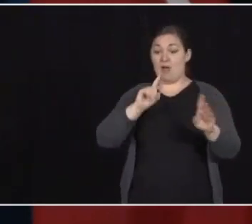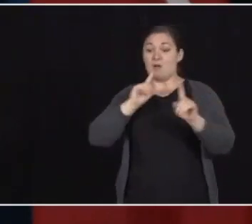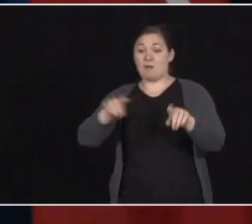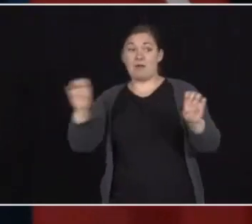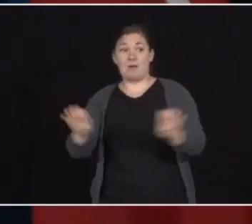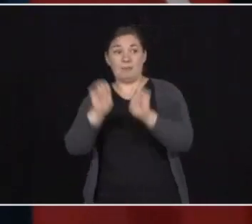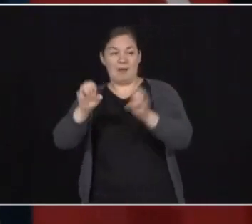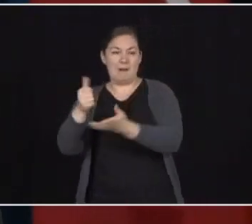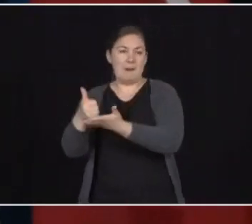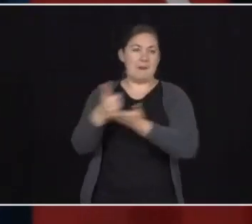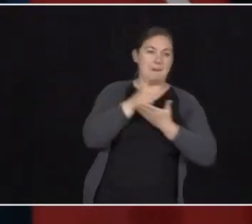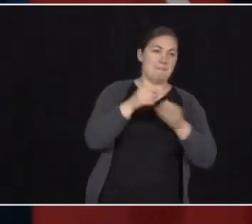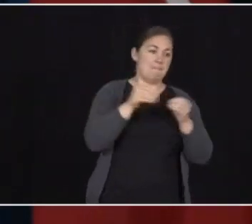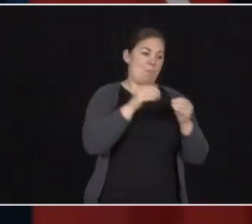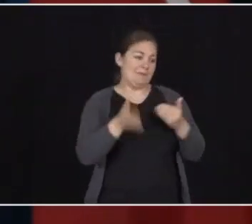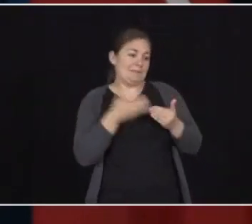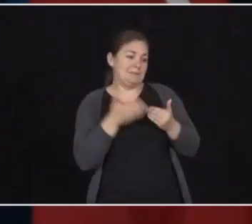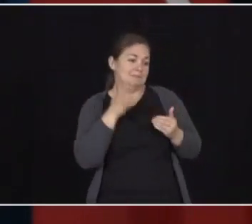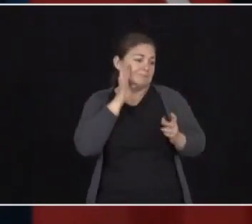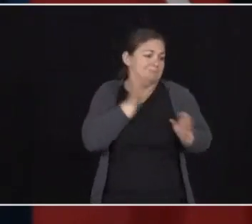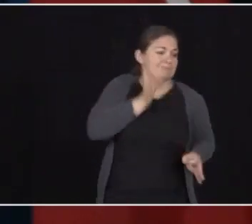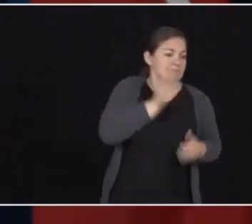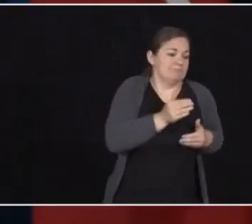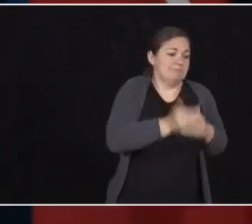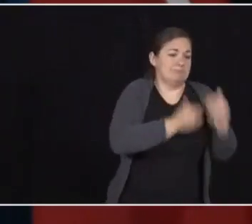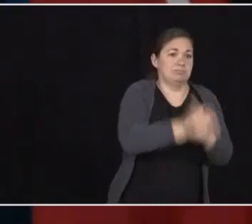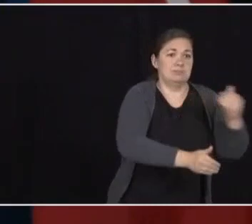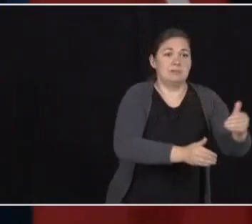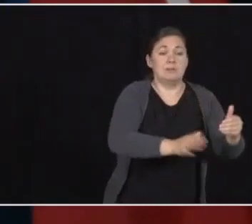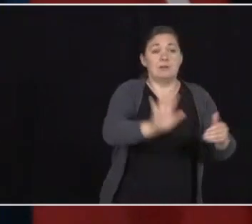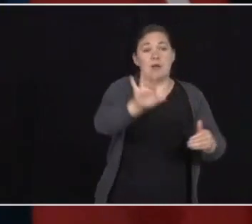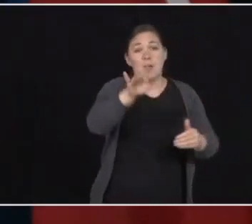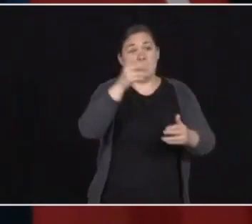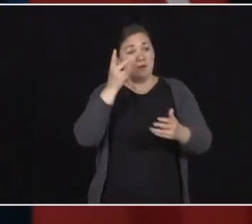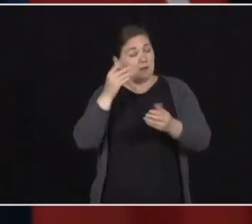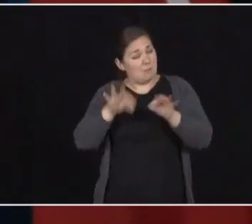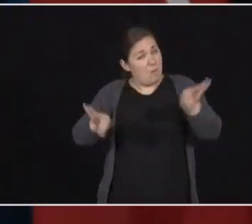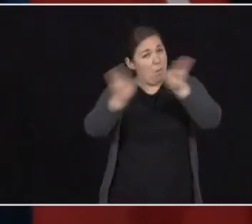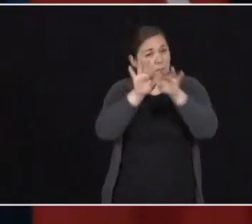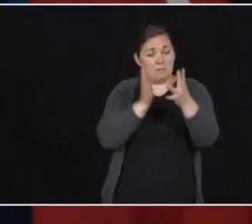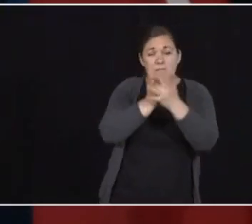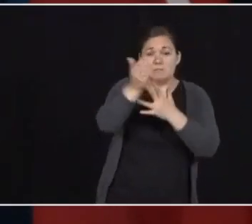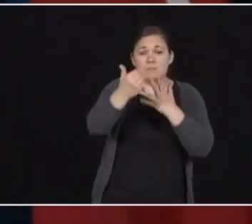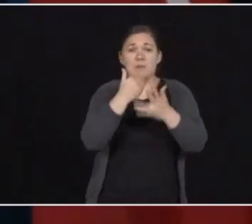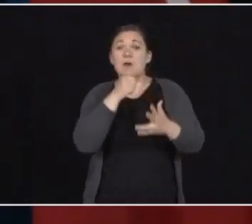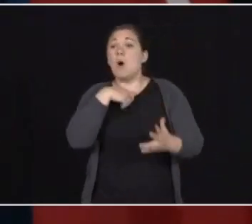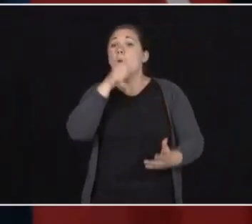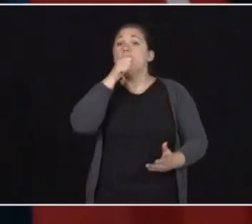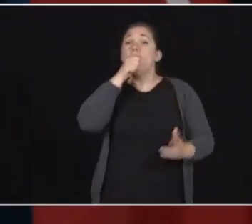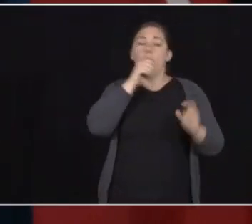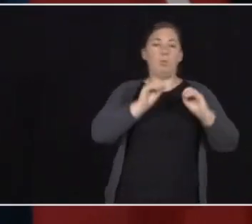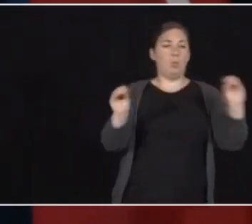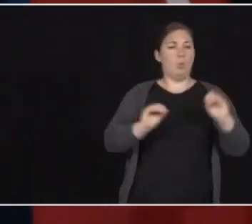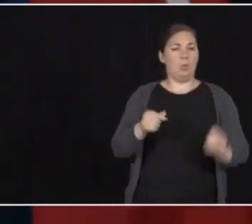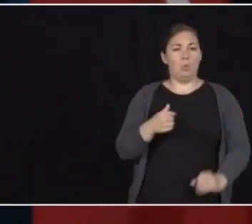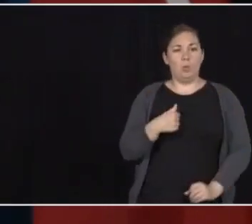again, everything's going to be transparent. Anything that I know, you'll know, Robert. And sometimes, Robert, you find out before I do even.